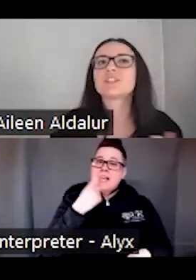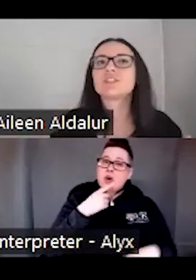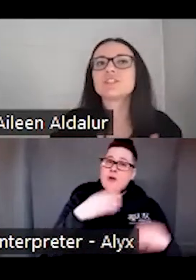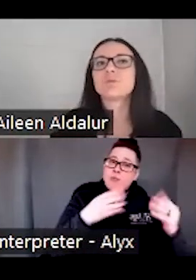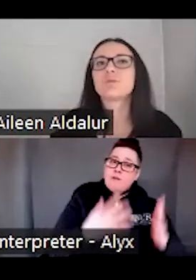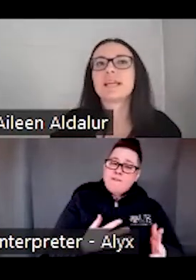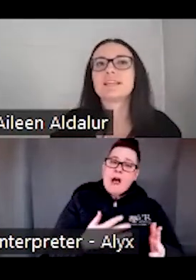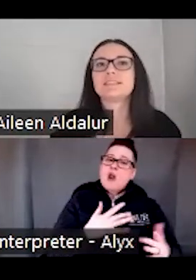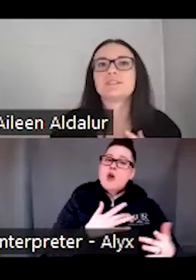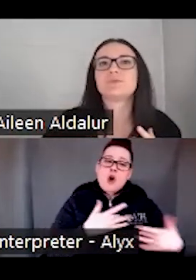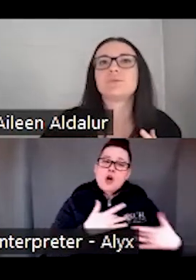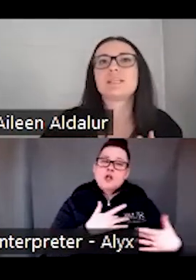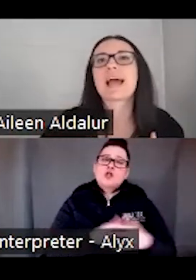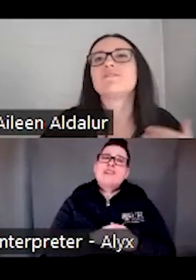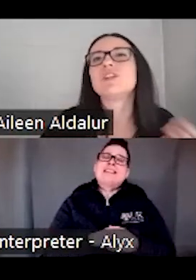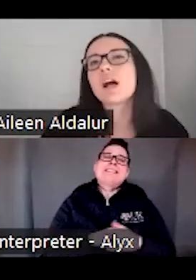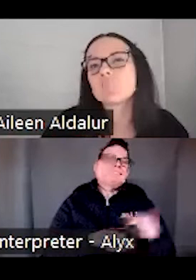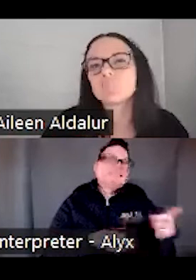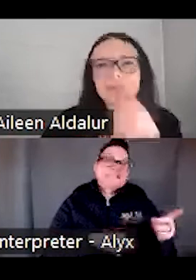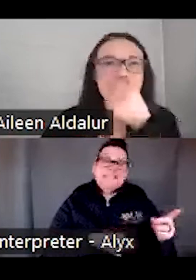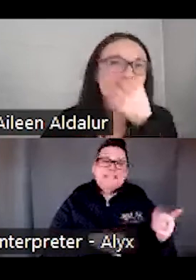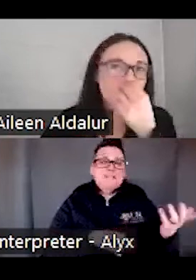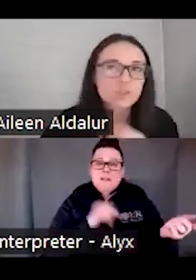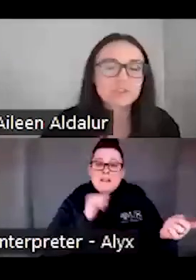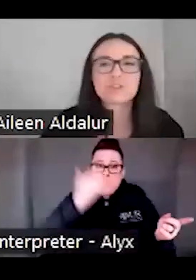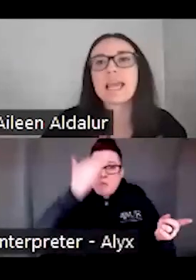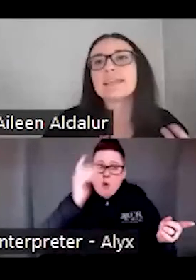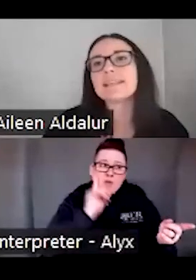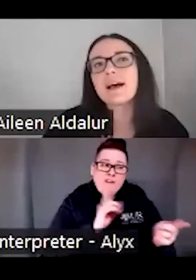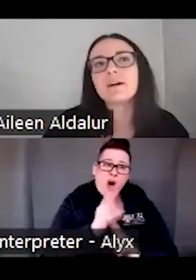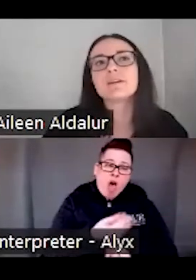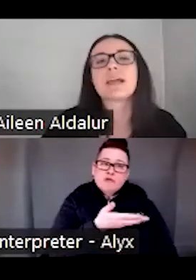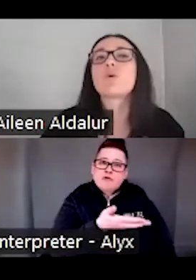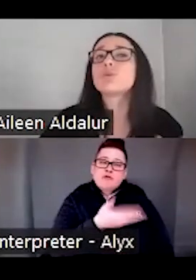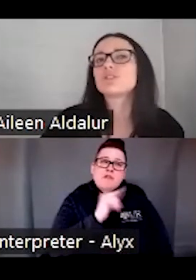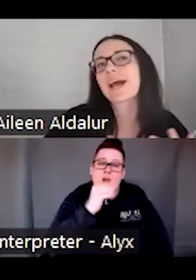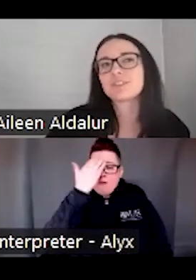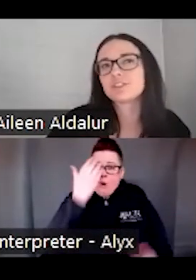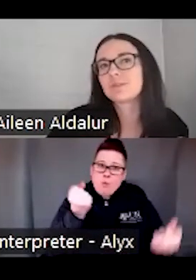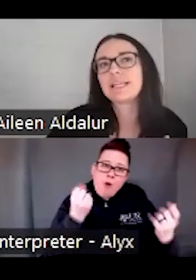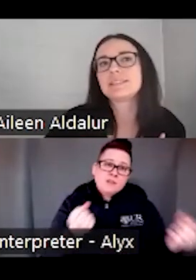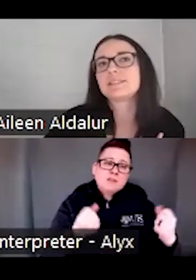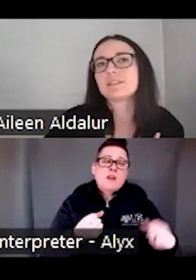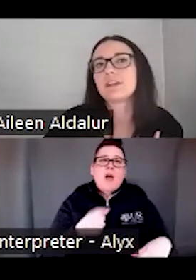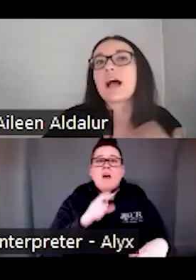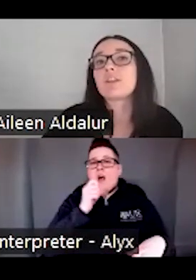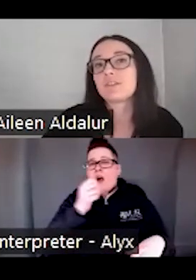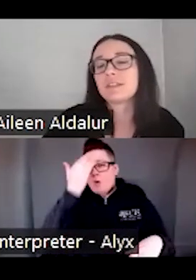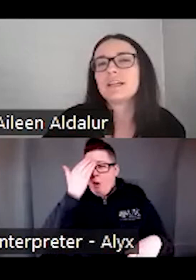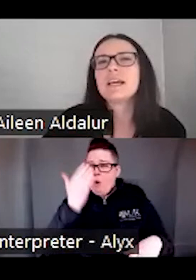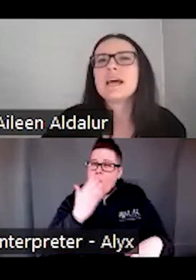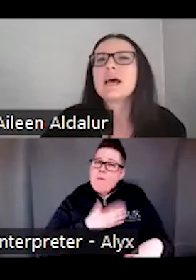their concerns were related to the lack of knowledge about deaf culture, ASL, and cultural factors related to their